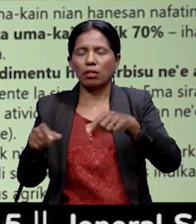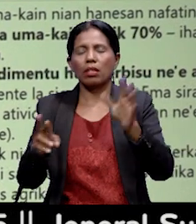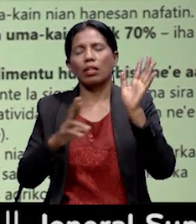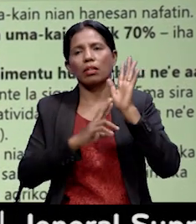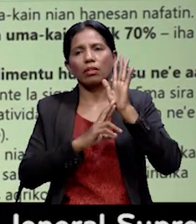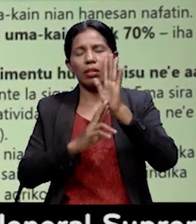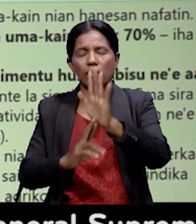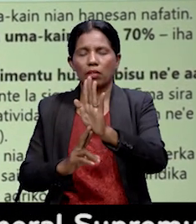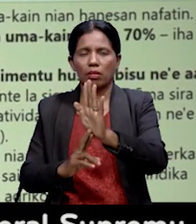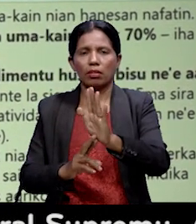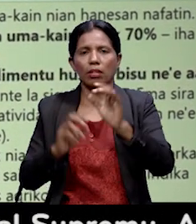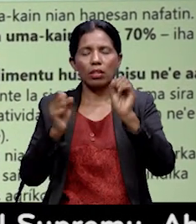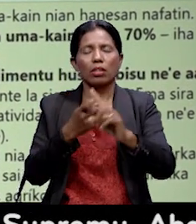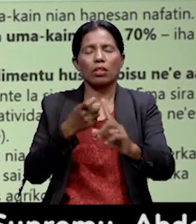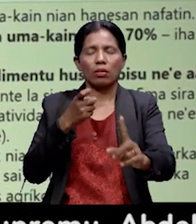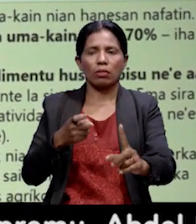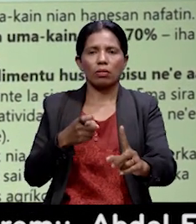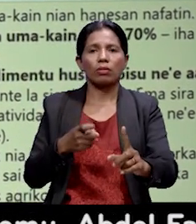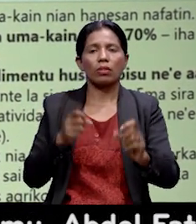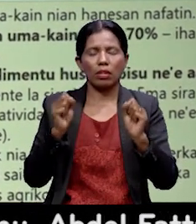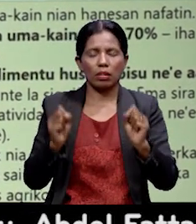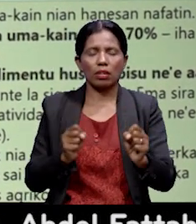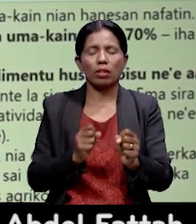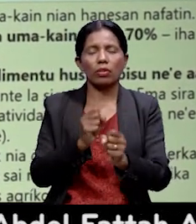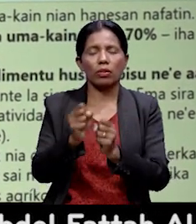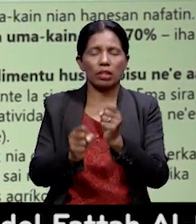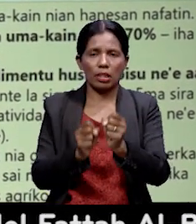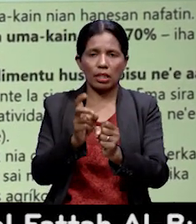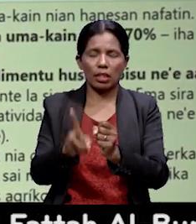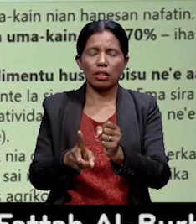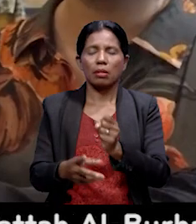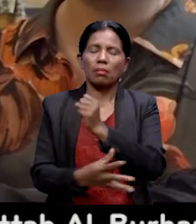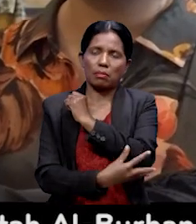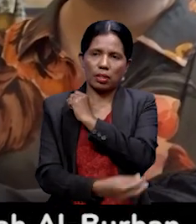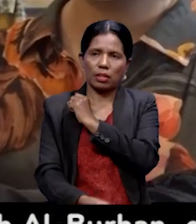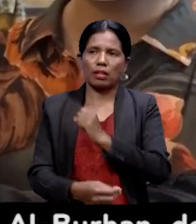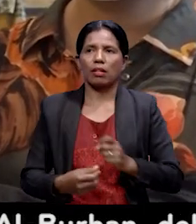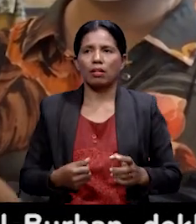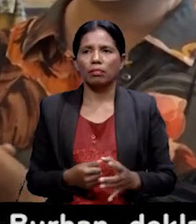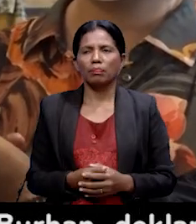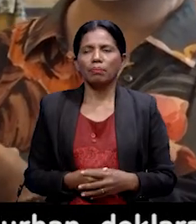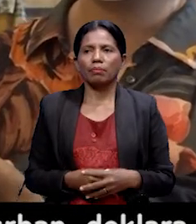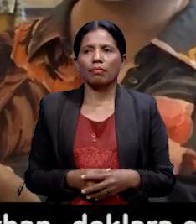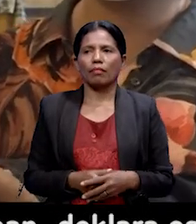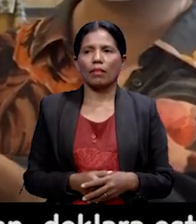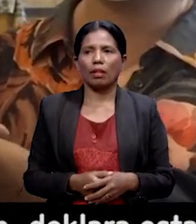representação exazera, husi segmento sociedade sira nebe kiak liu. So roughly